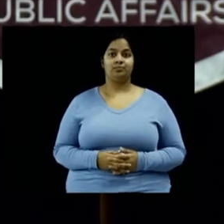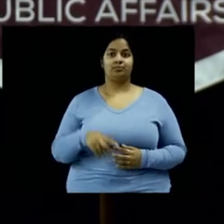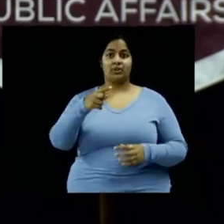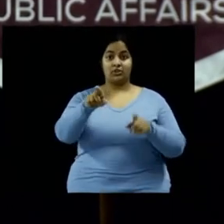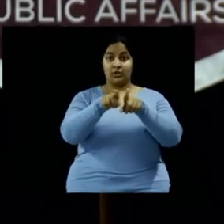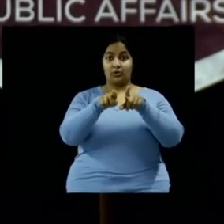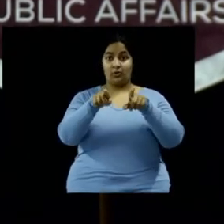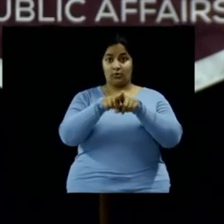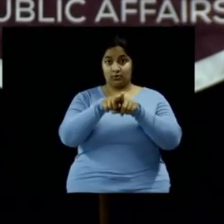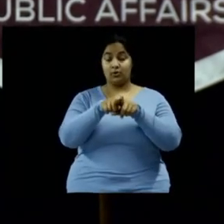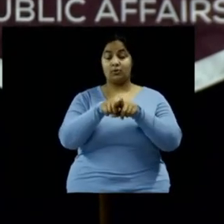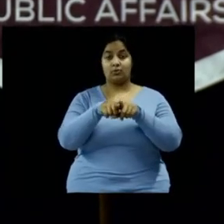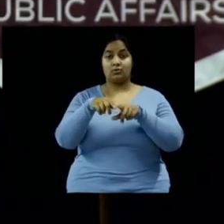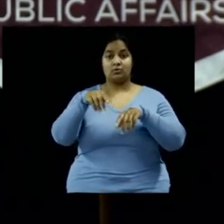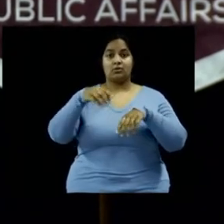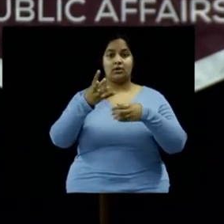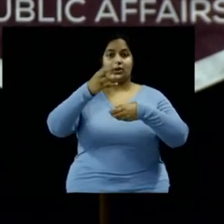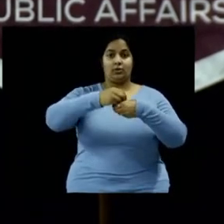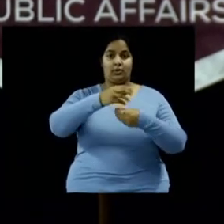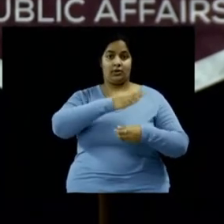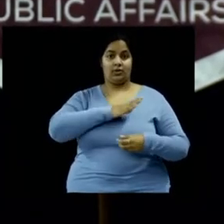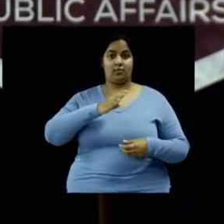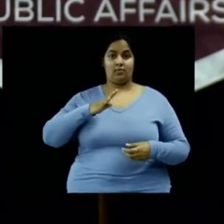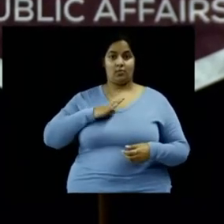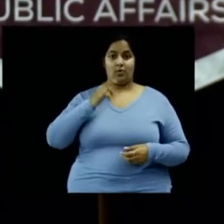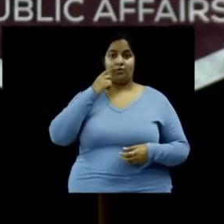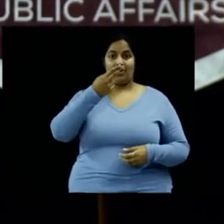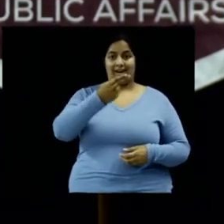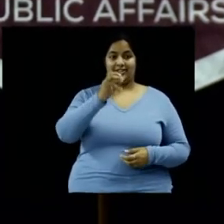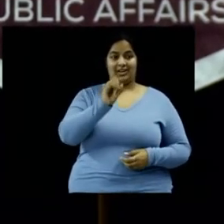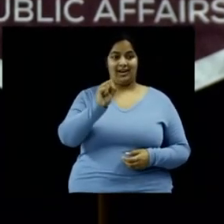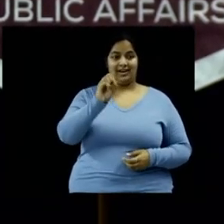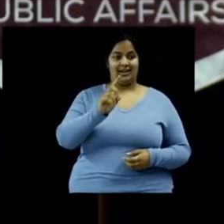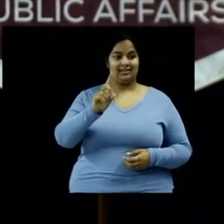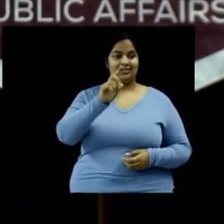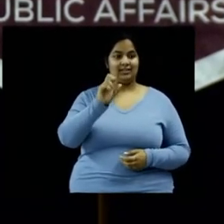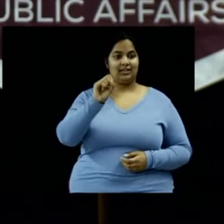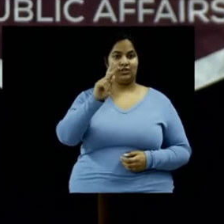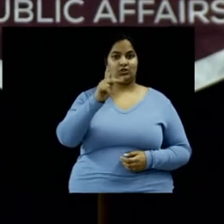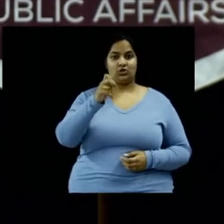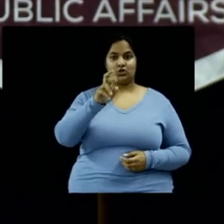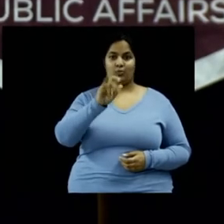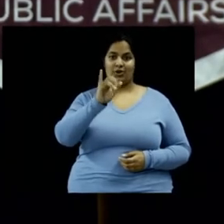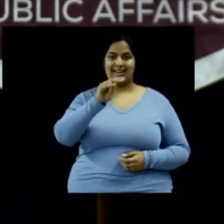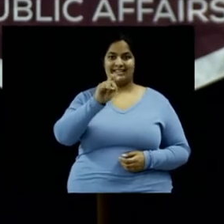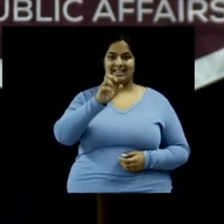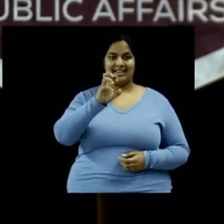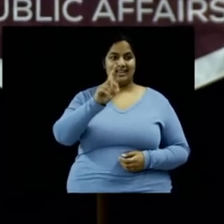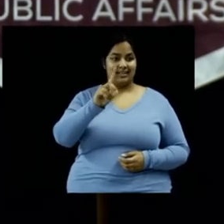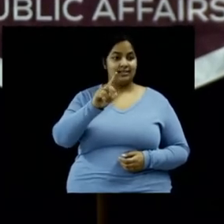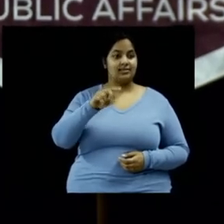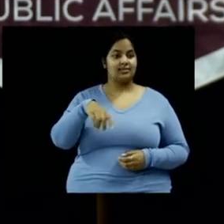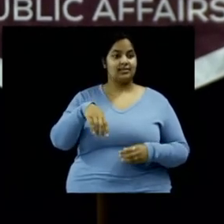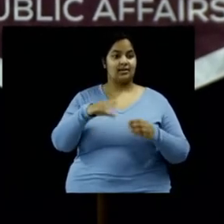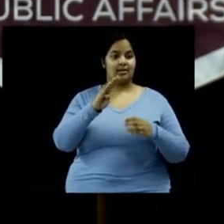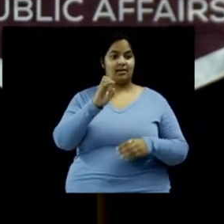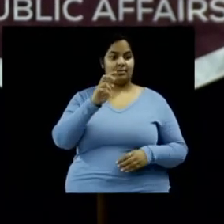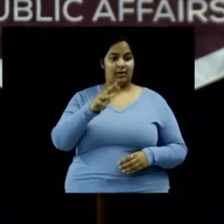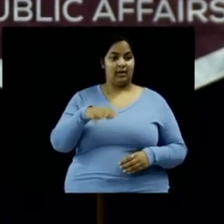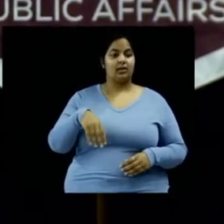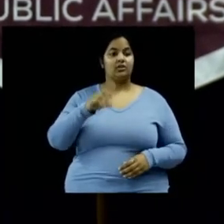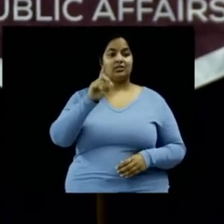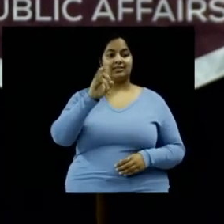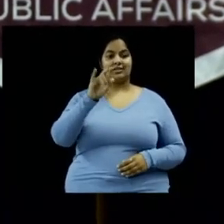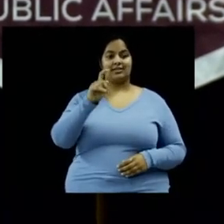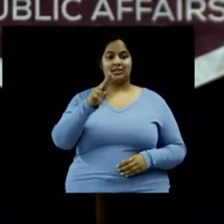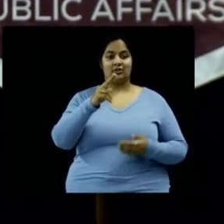She's also on the board of the HISD Superintendent's Committee, Dela University alumna, former president